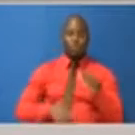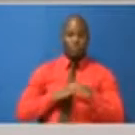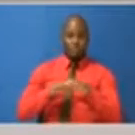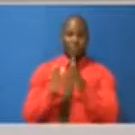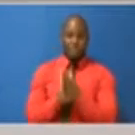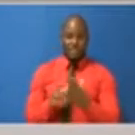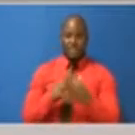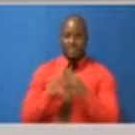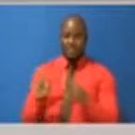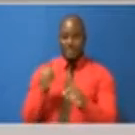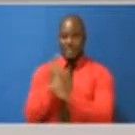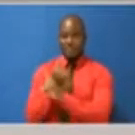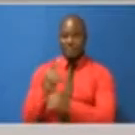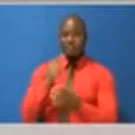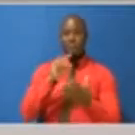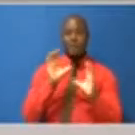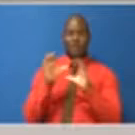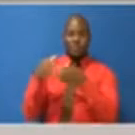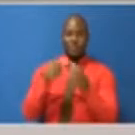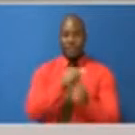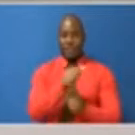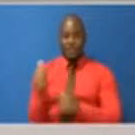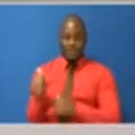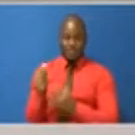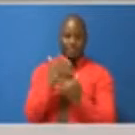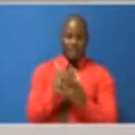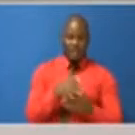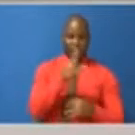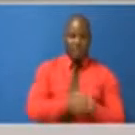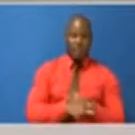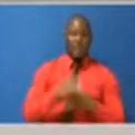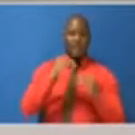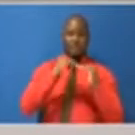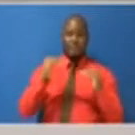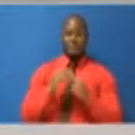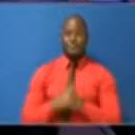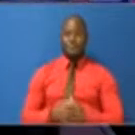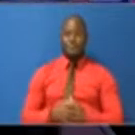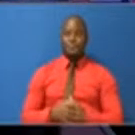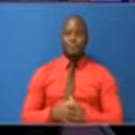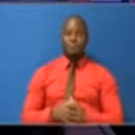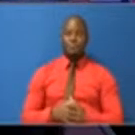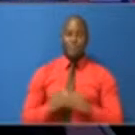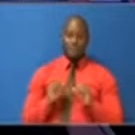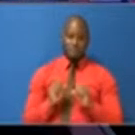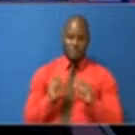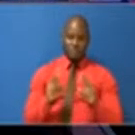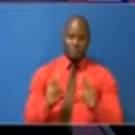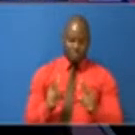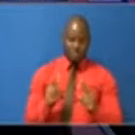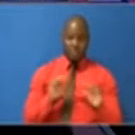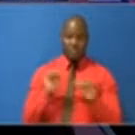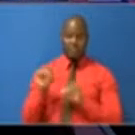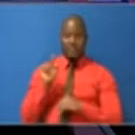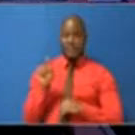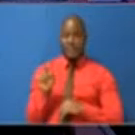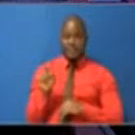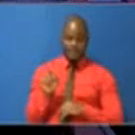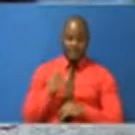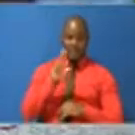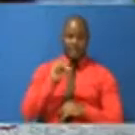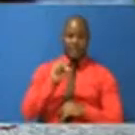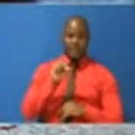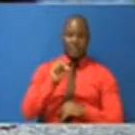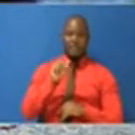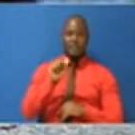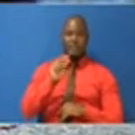and now this touches on the different classes we have that's lower middle and upper class all right um we moved to you nancy